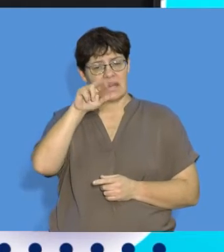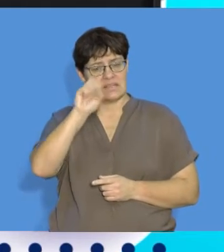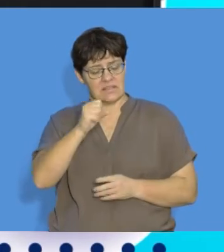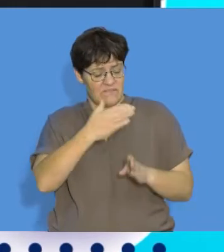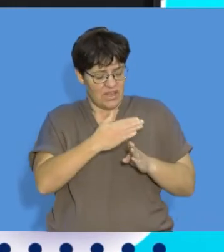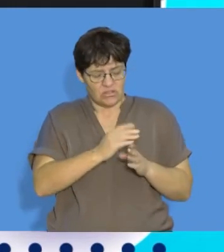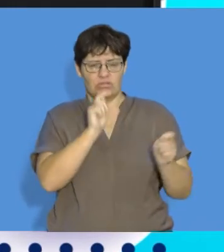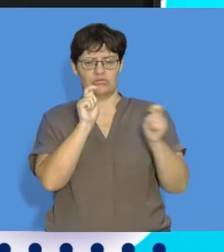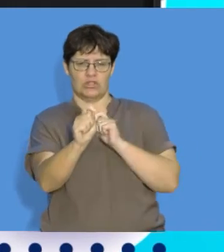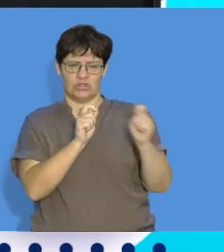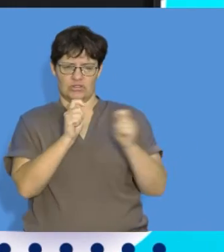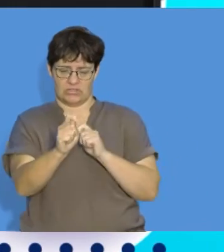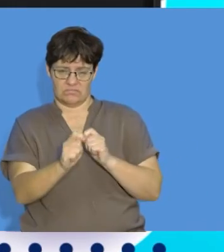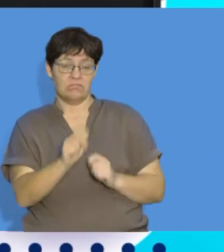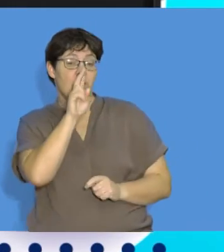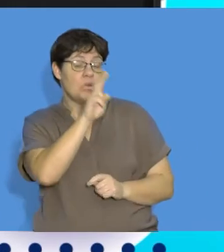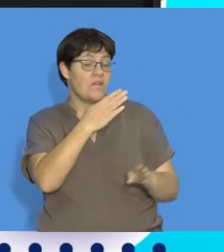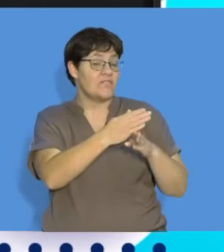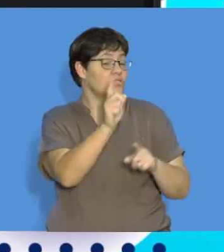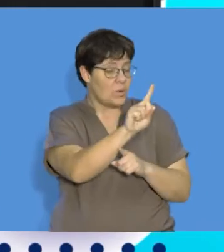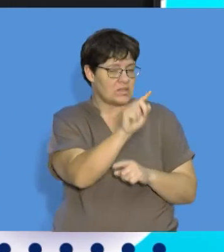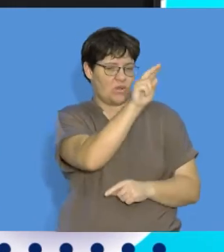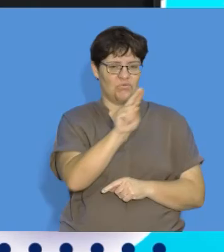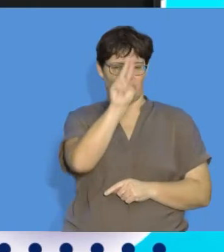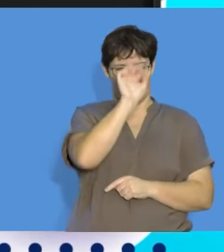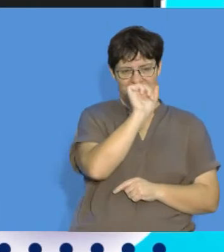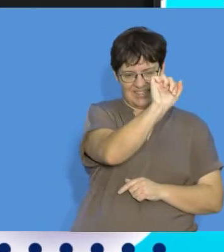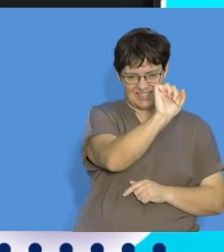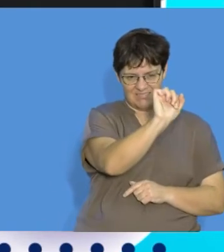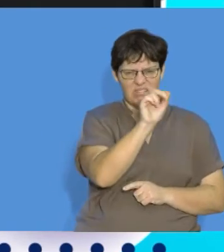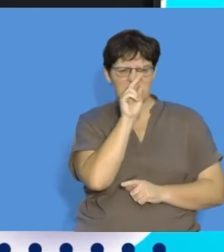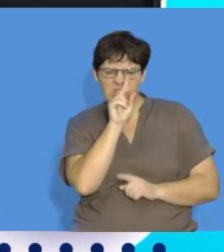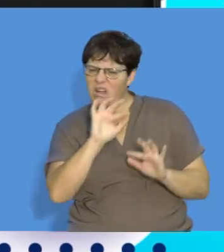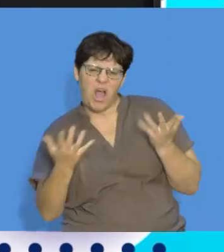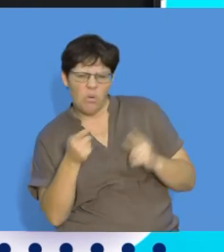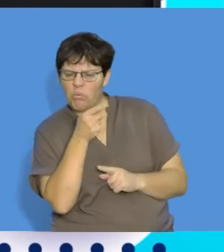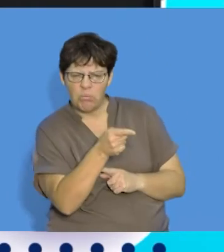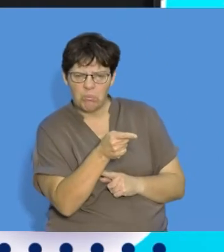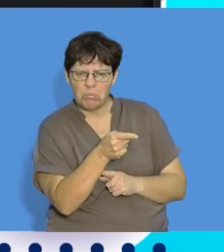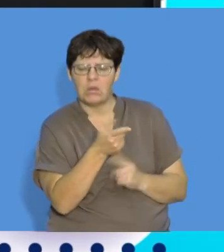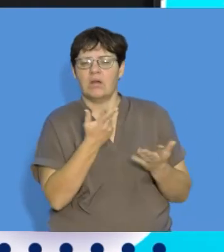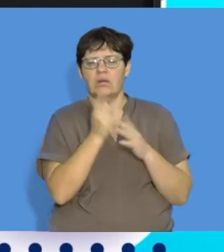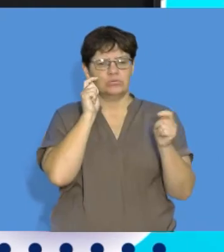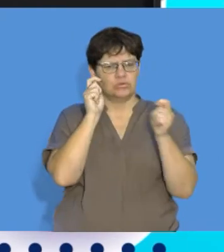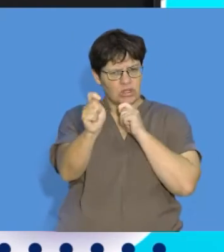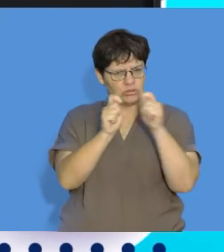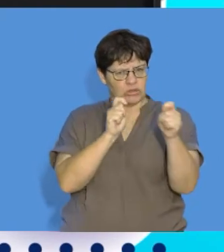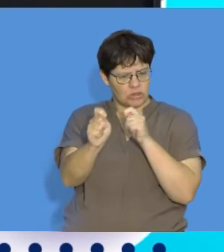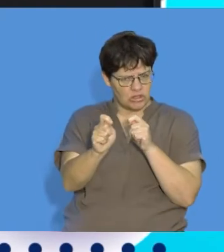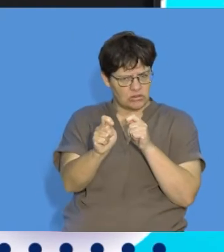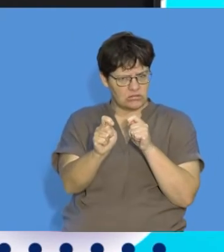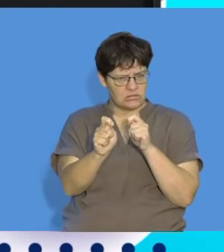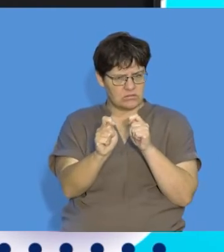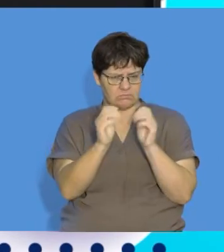quadratic function and we try to see what exactly it is about when we are trying to change the parameters. Now, we are going to look